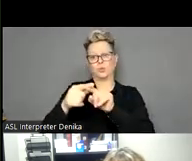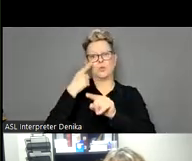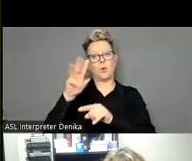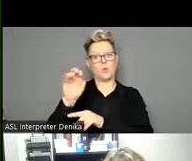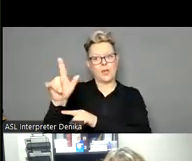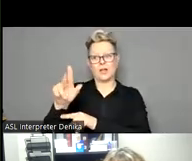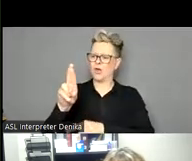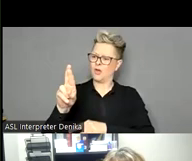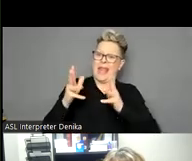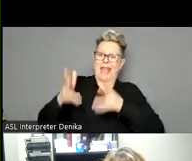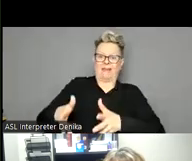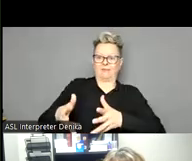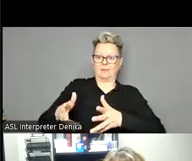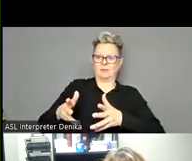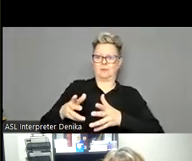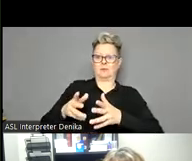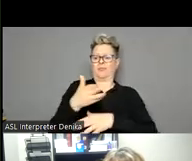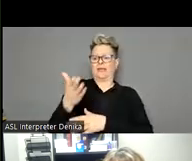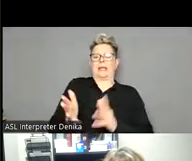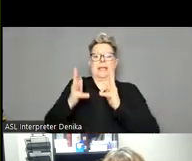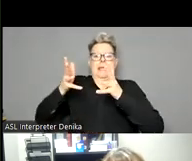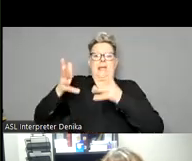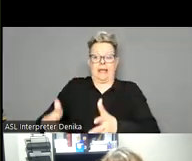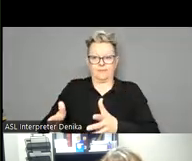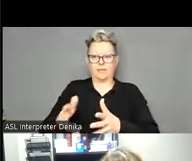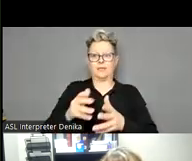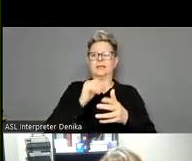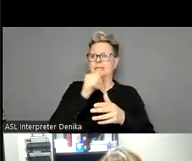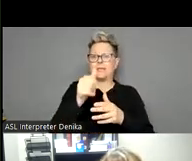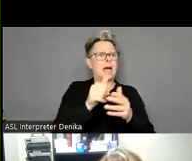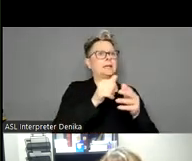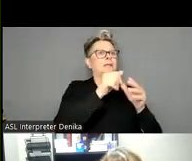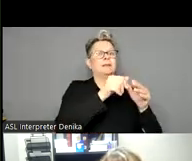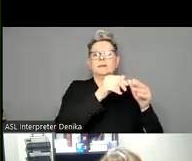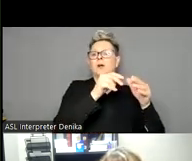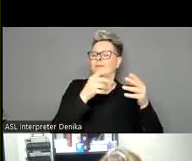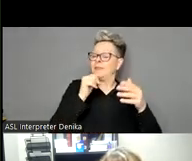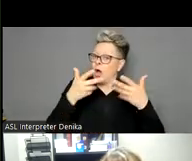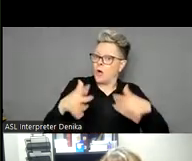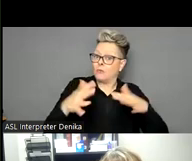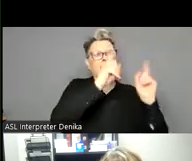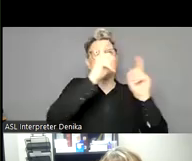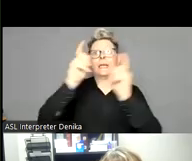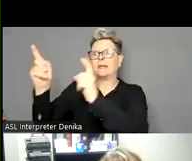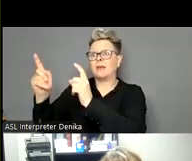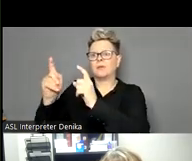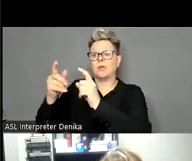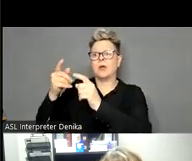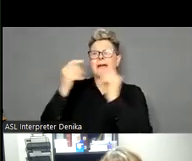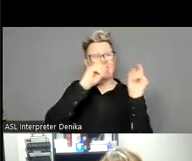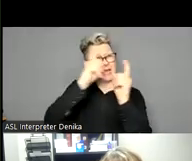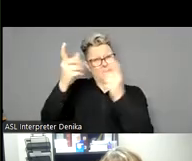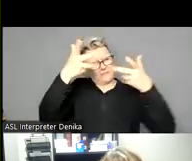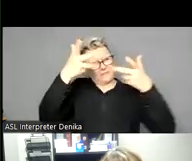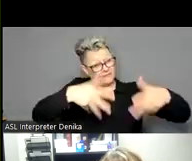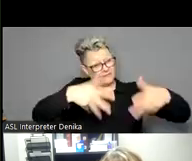happens to anything that's left over that's not specifically allocated. What will happen to that residue? Is it to go to a